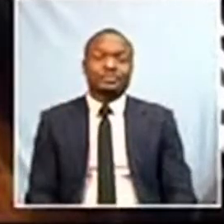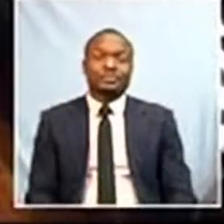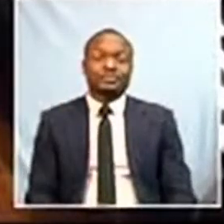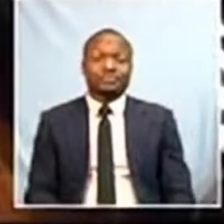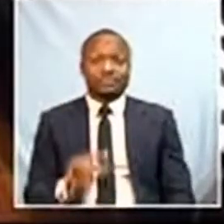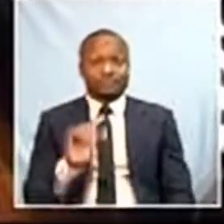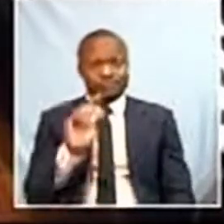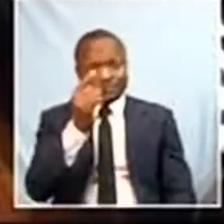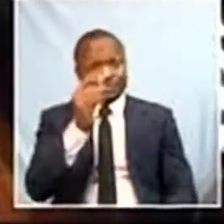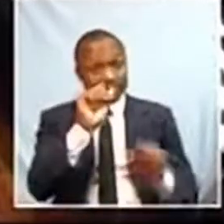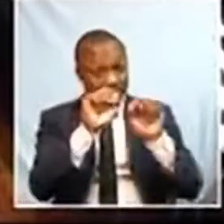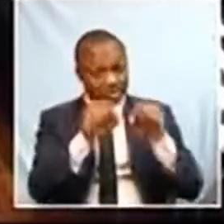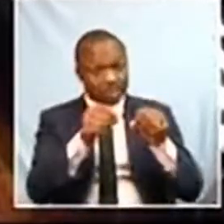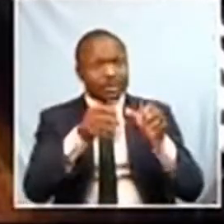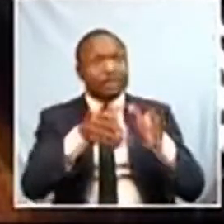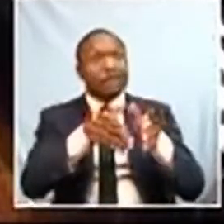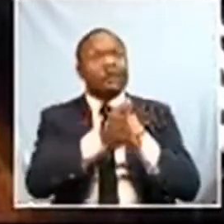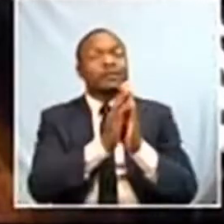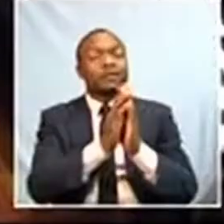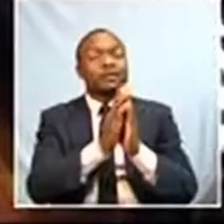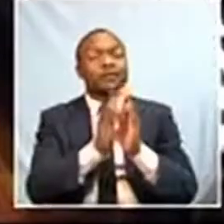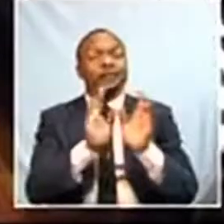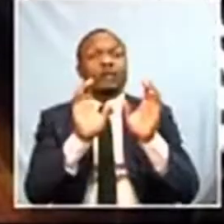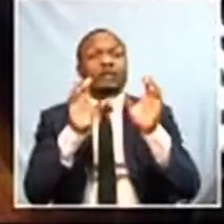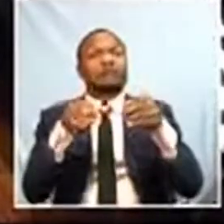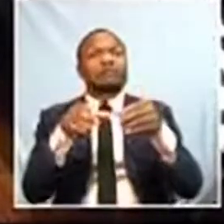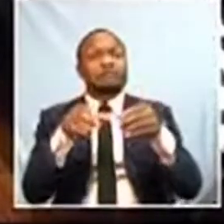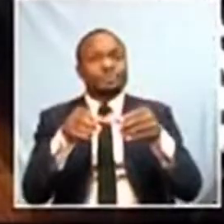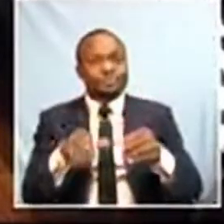First, let me ask our council.